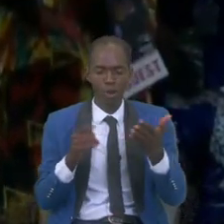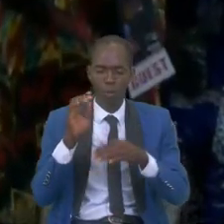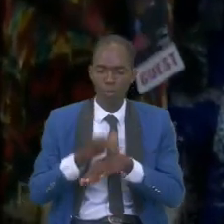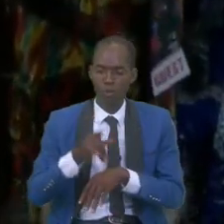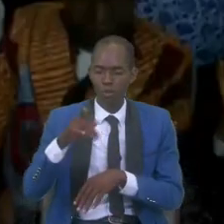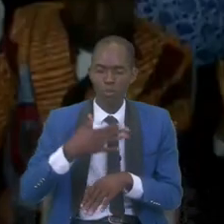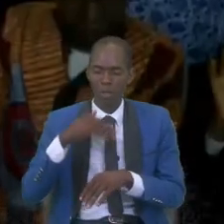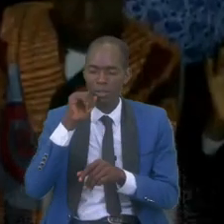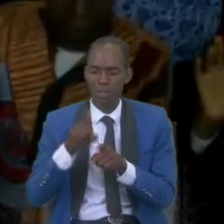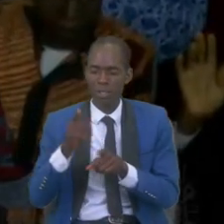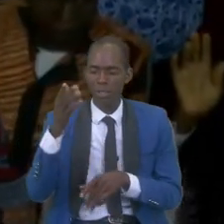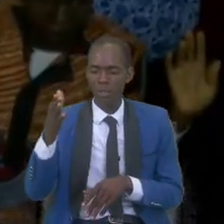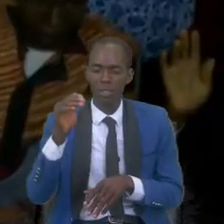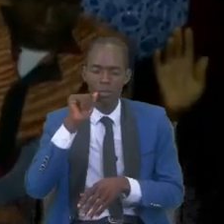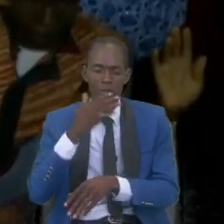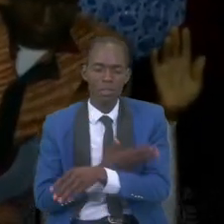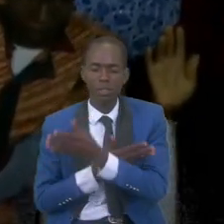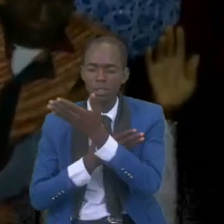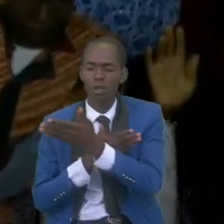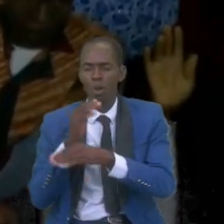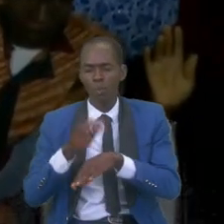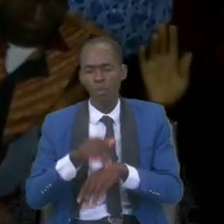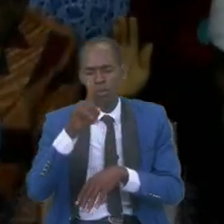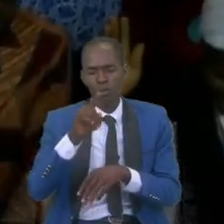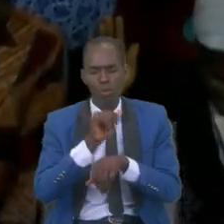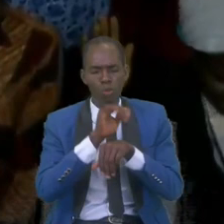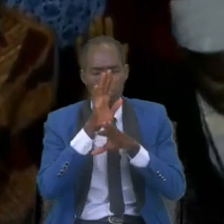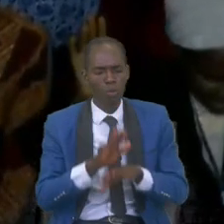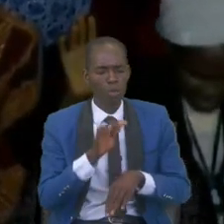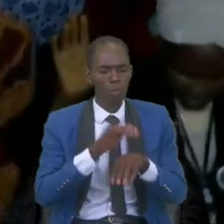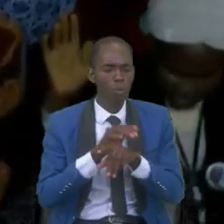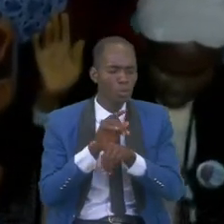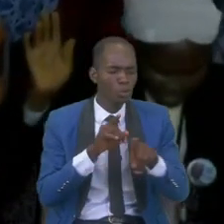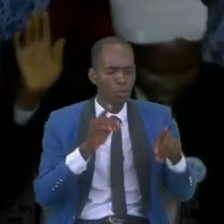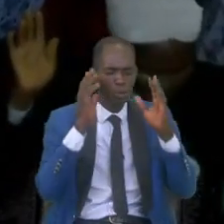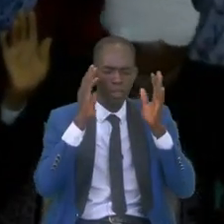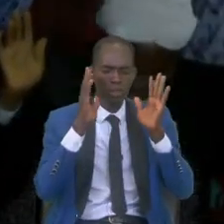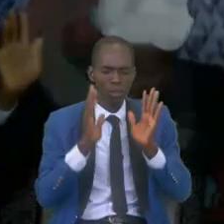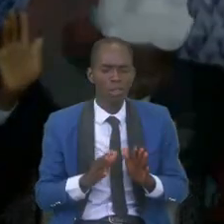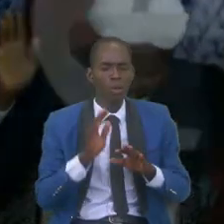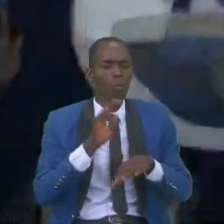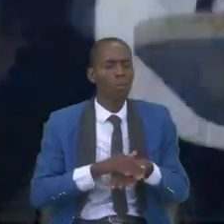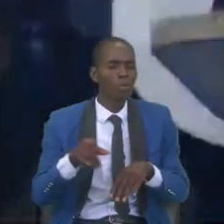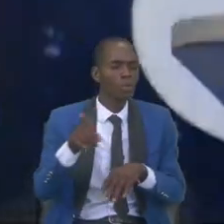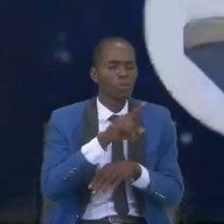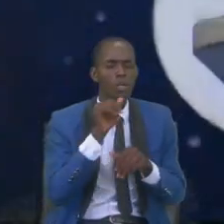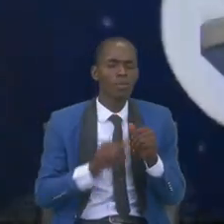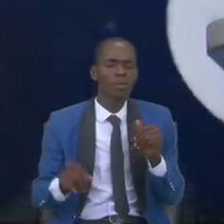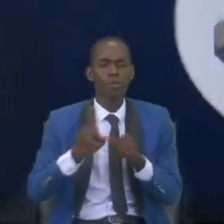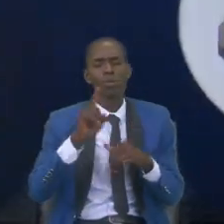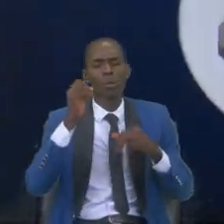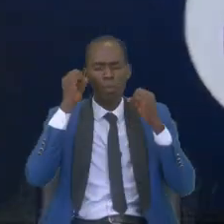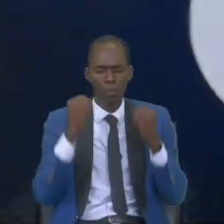my sister, daughter there. Upon you, workers. Upon you, attendants. Upon everyone. Power today